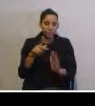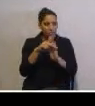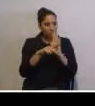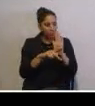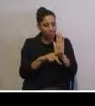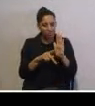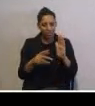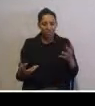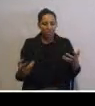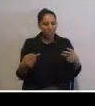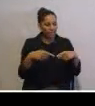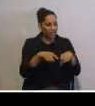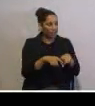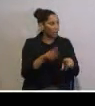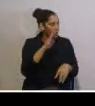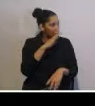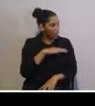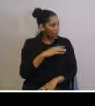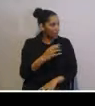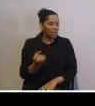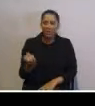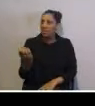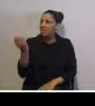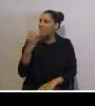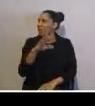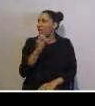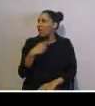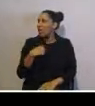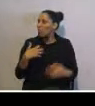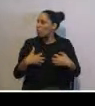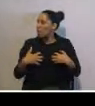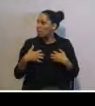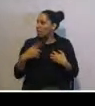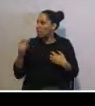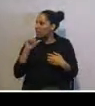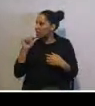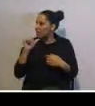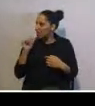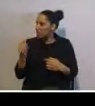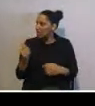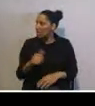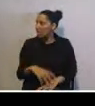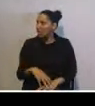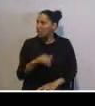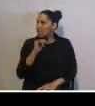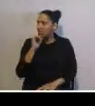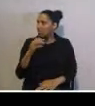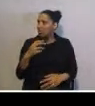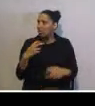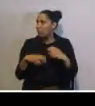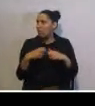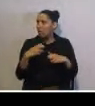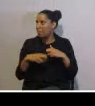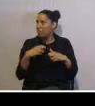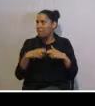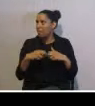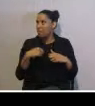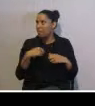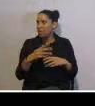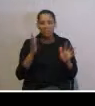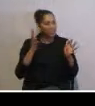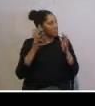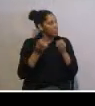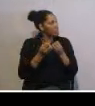to go. So your slides are not moving, Mr. Ngidi. I'm worried you are left with 4 minutes. Okay. It's not a problem. I've said quite a lot that is